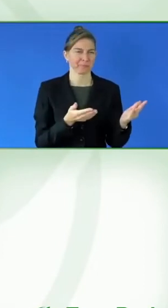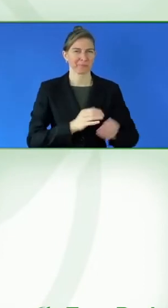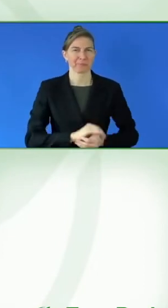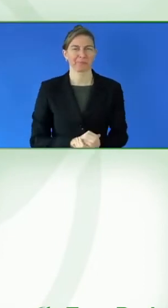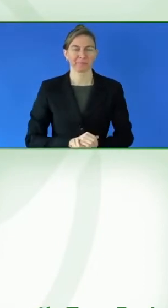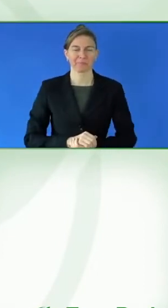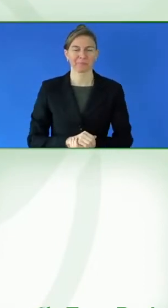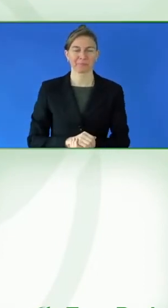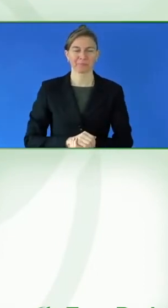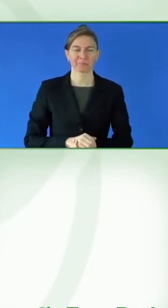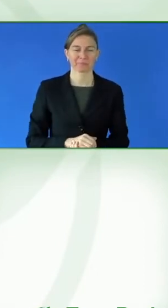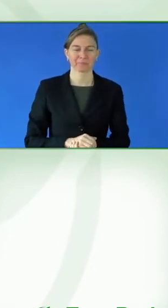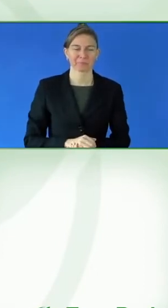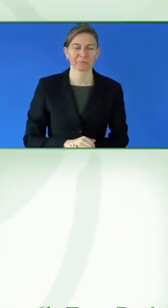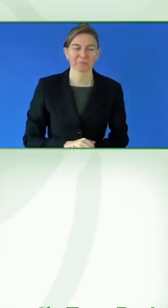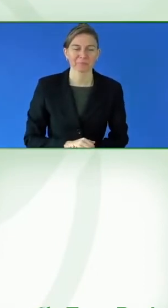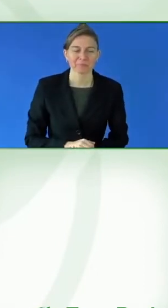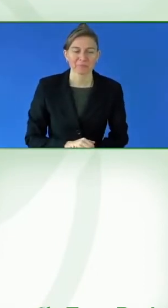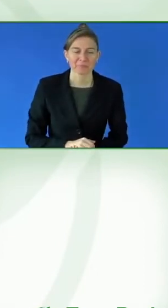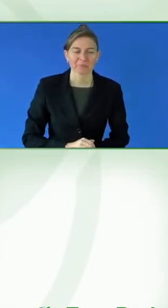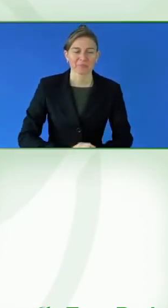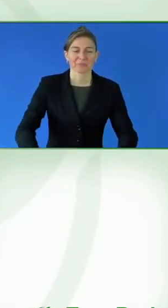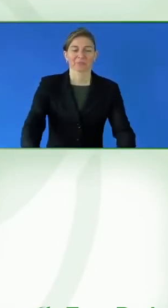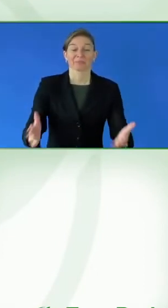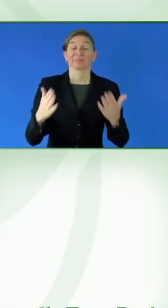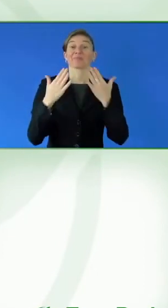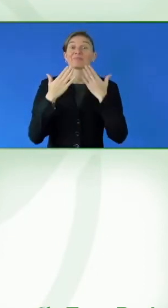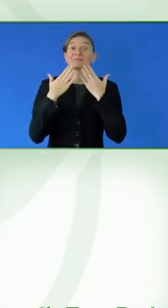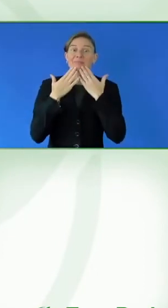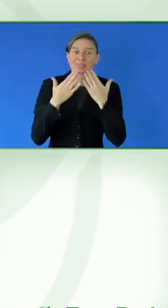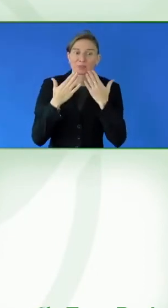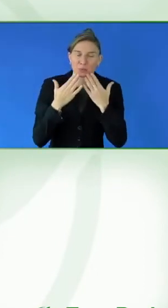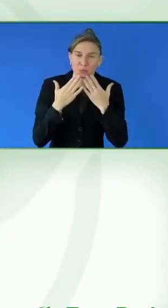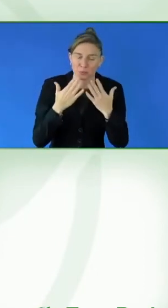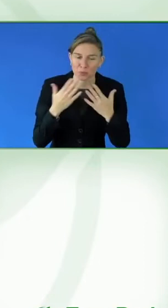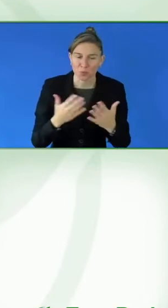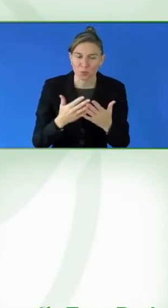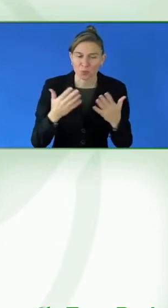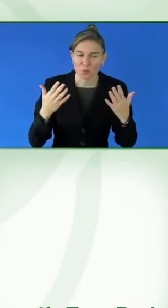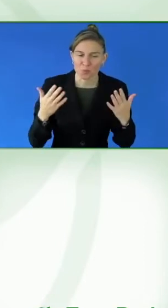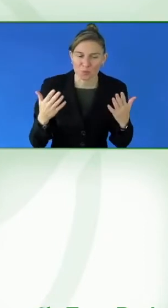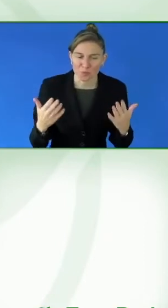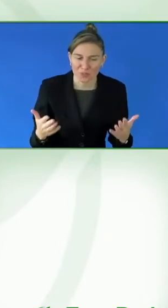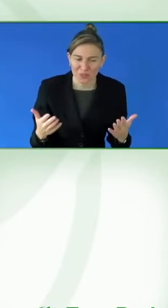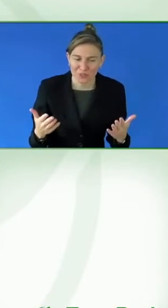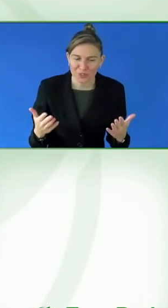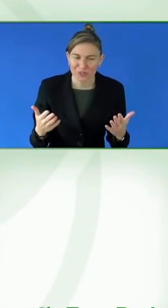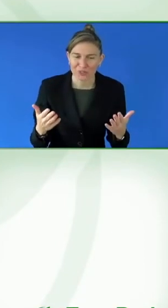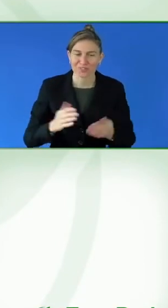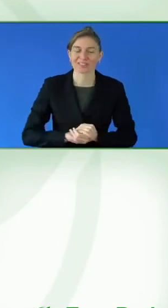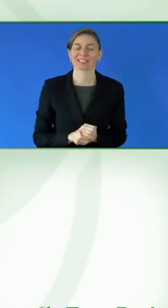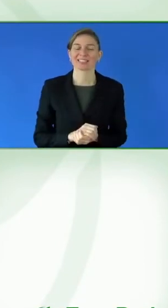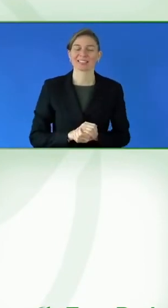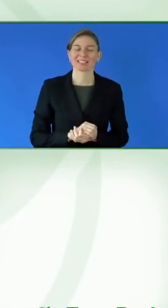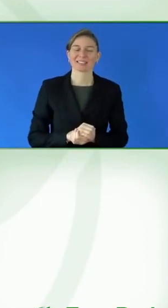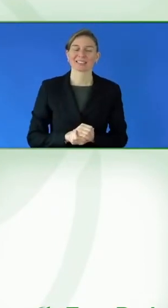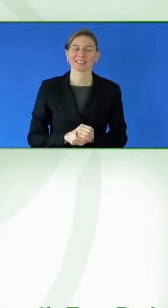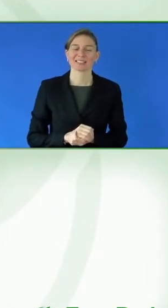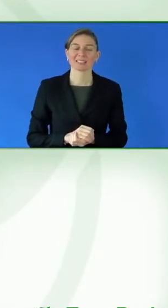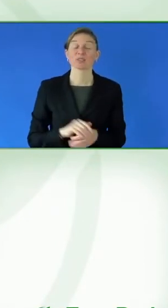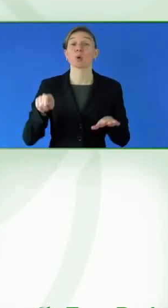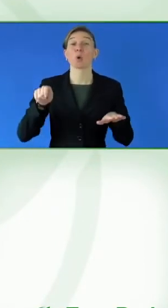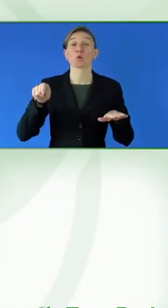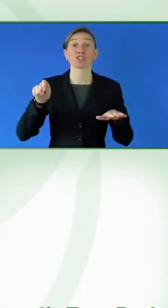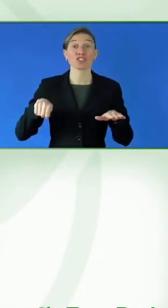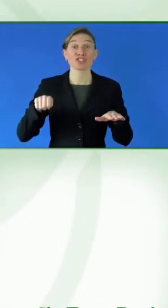much, Sumita. It's a big pleasure to be here with you. The chair of this session is online today. Her name